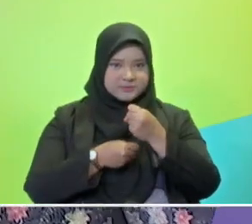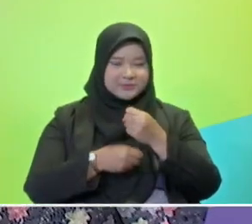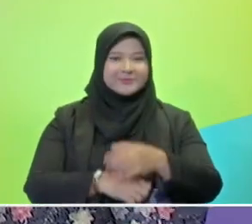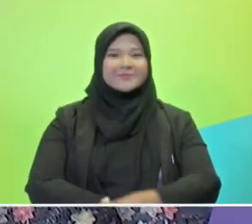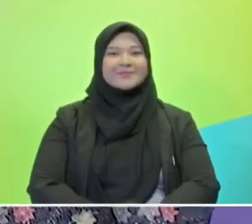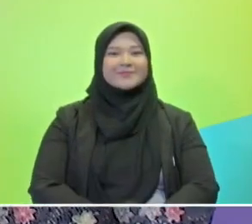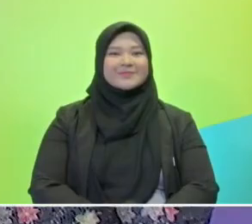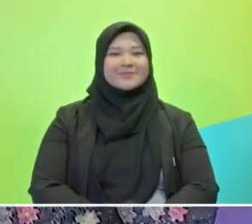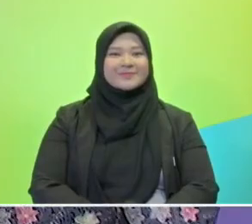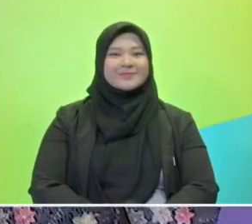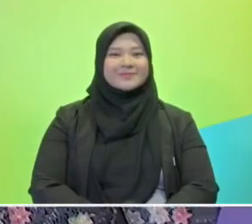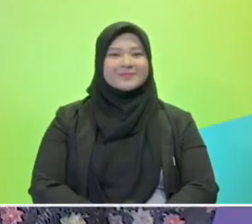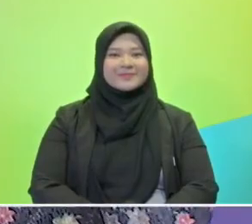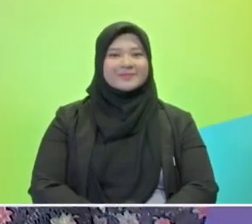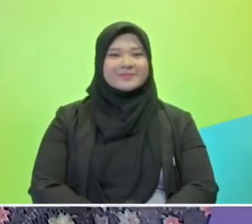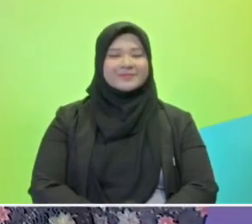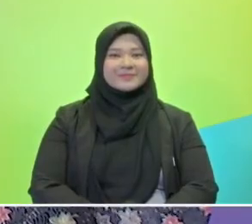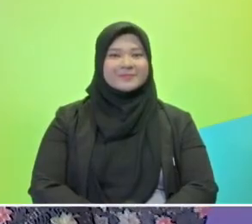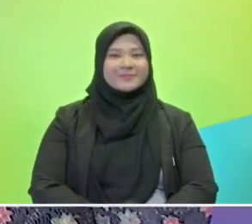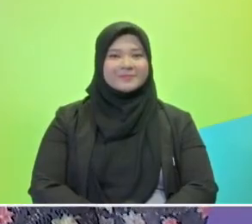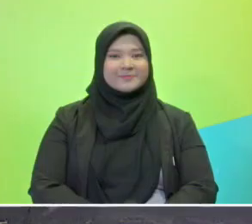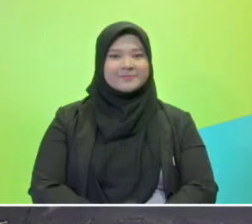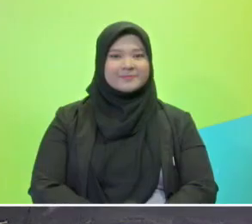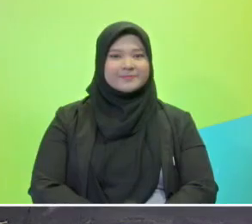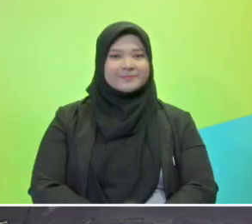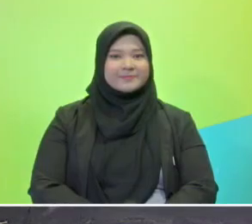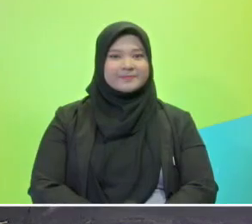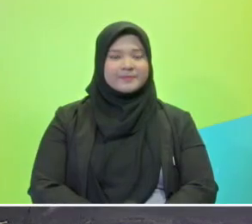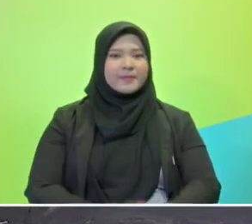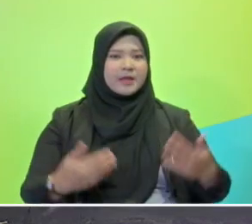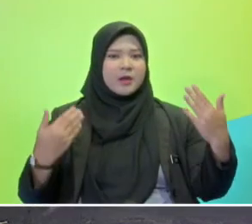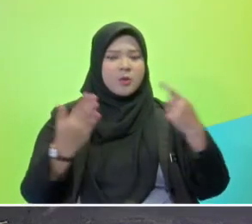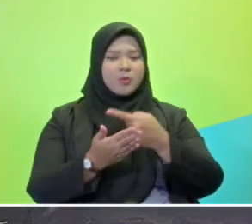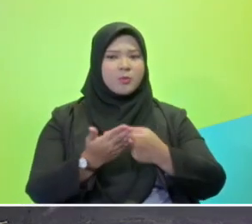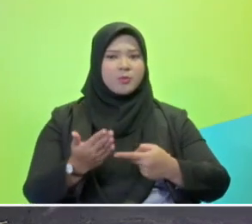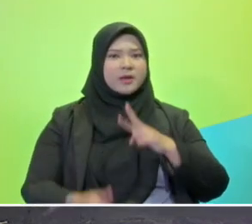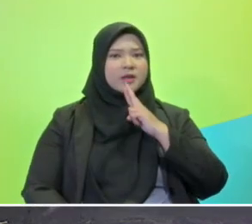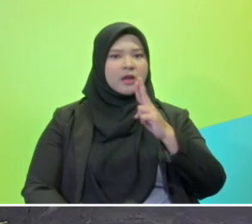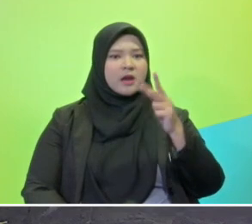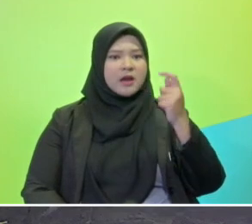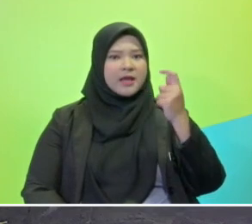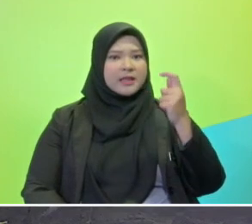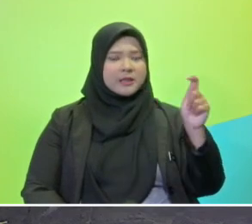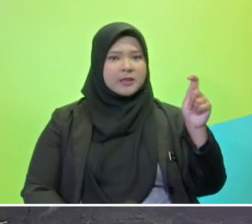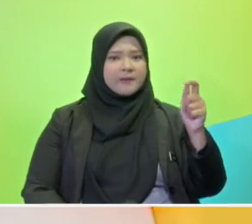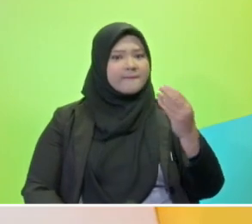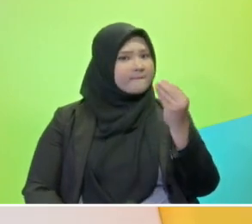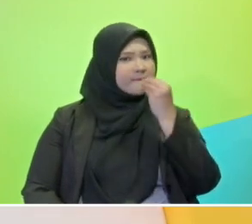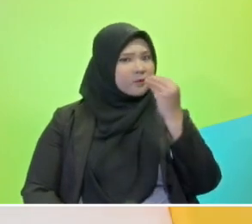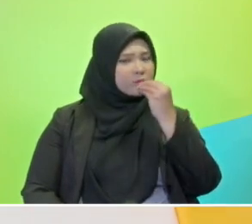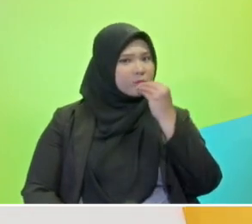to say out the food first? Mm-hmm. Okay, Mirza, what are the food that you can find in the chant? Come on, Mirza, bring it